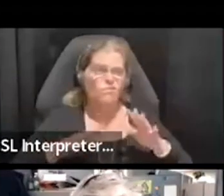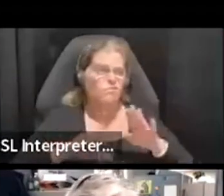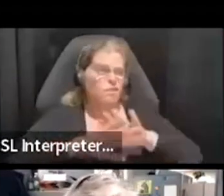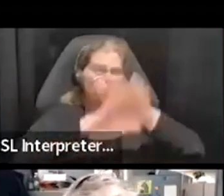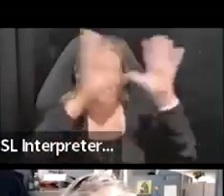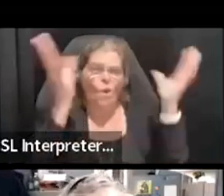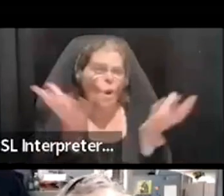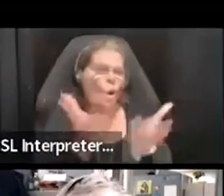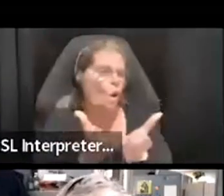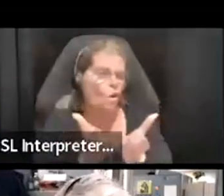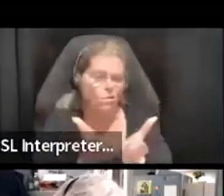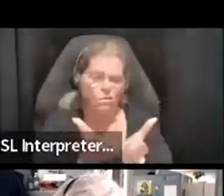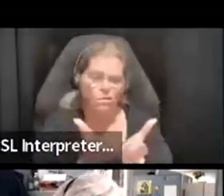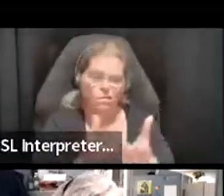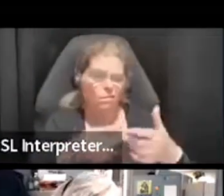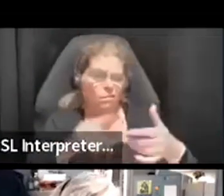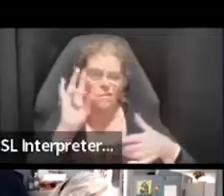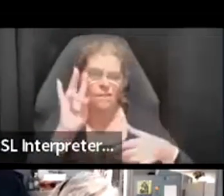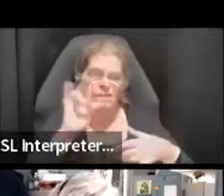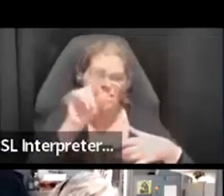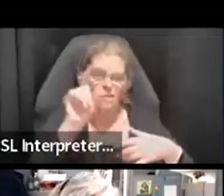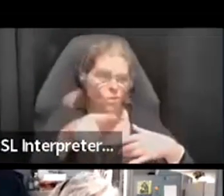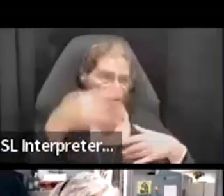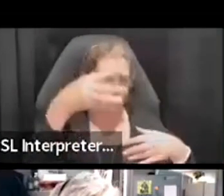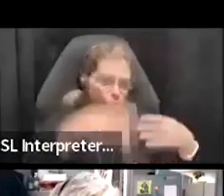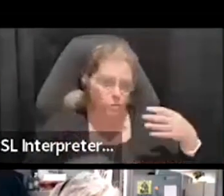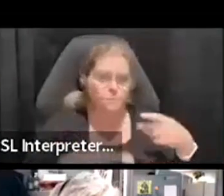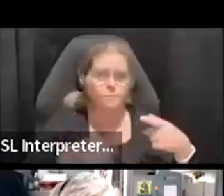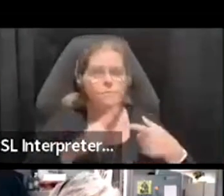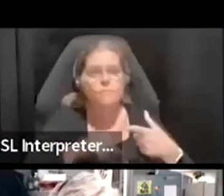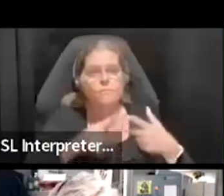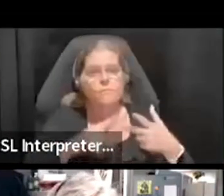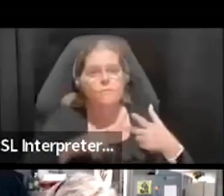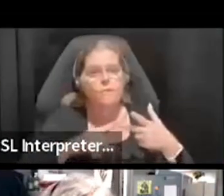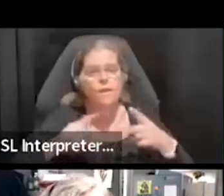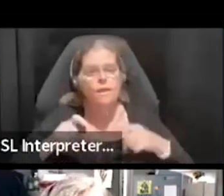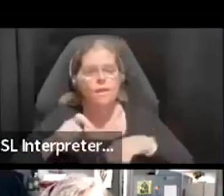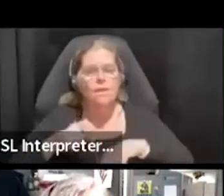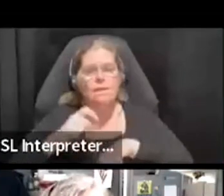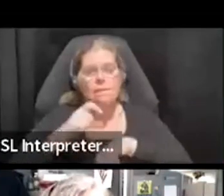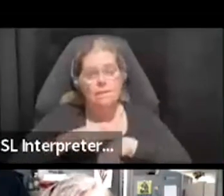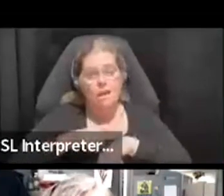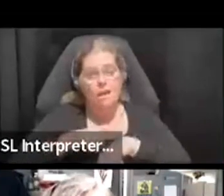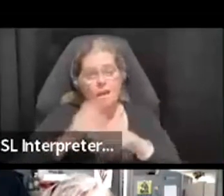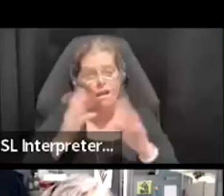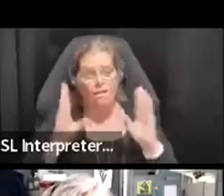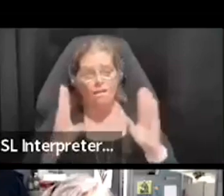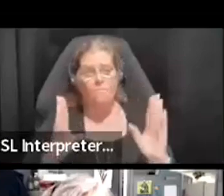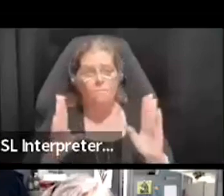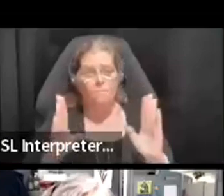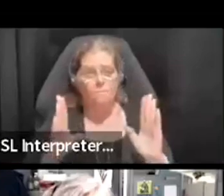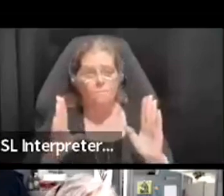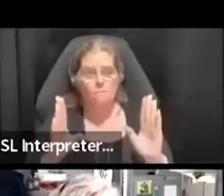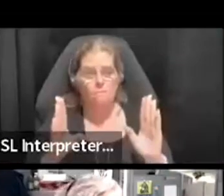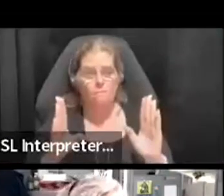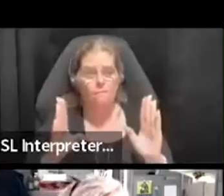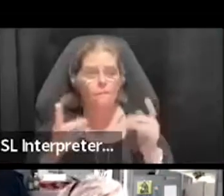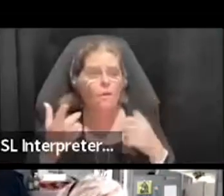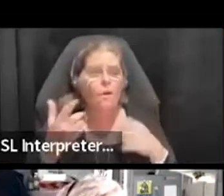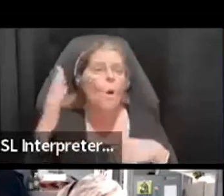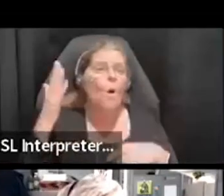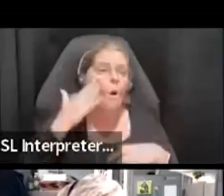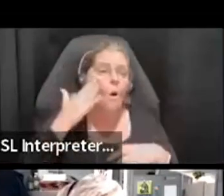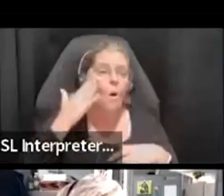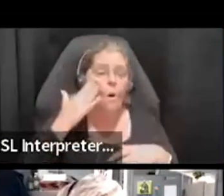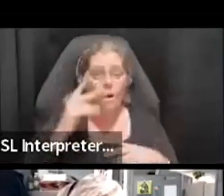questions, and concerns around that gap in time when second career folks or